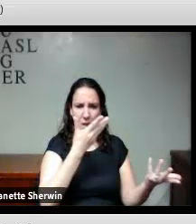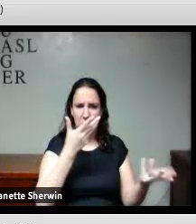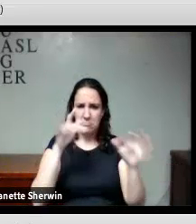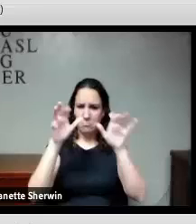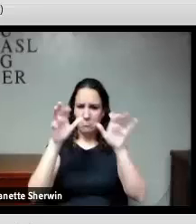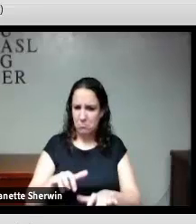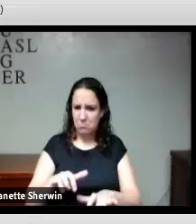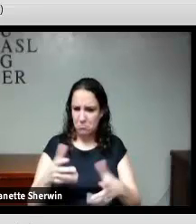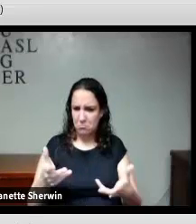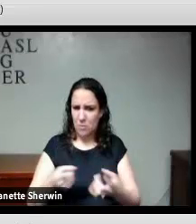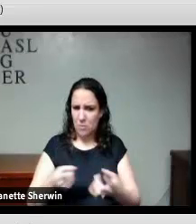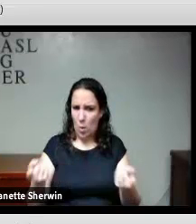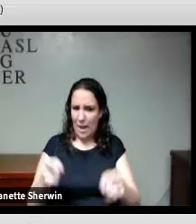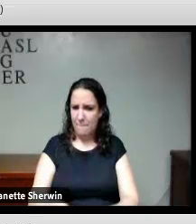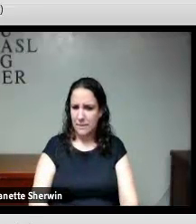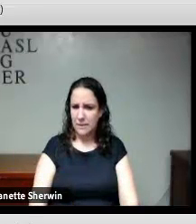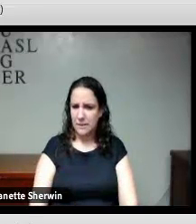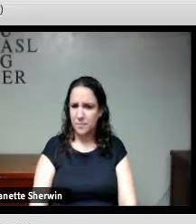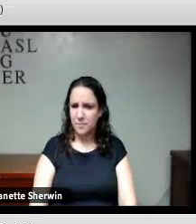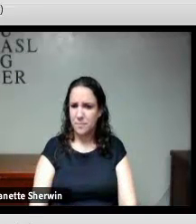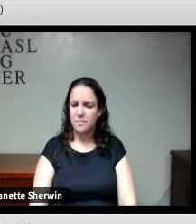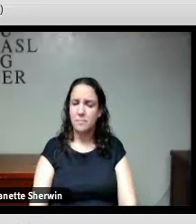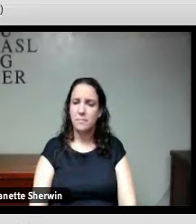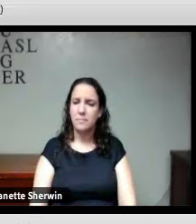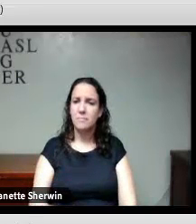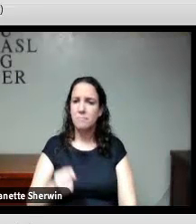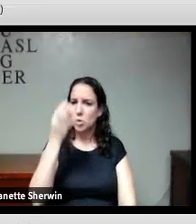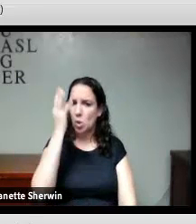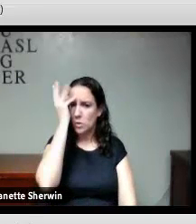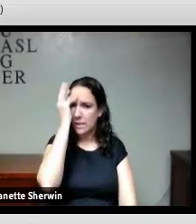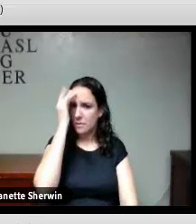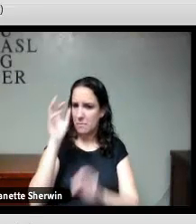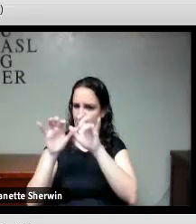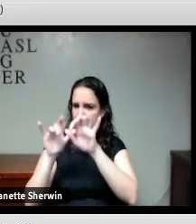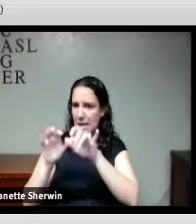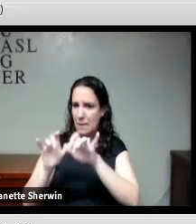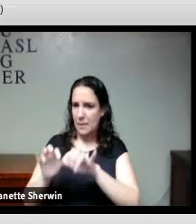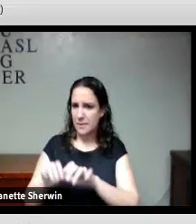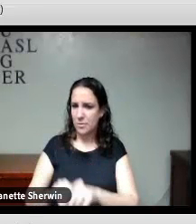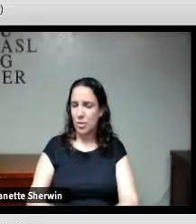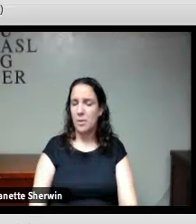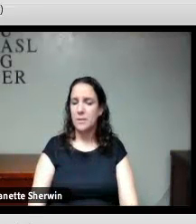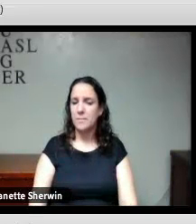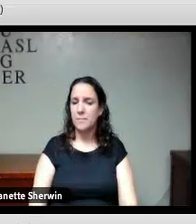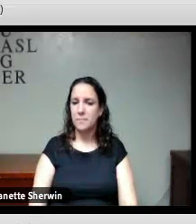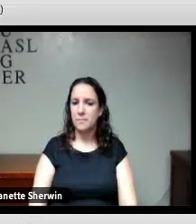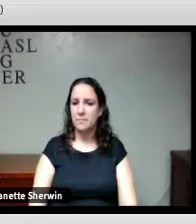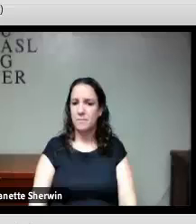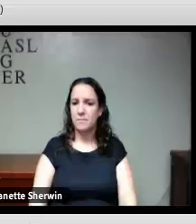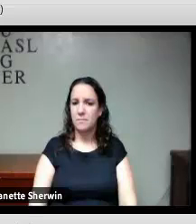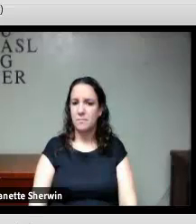do this very flippantly. So take a moment to think about it, type it into the chat box, and we'll take a look at it.